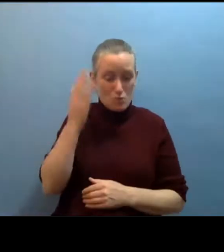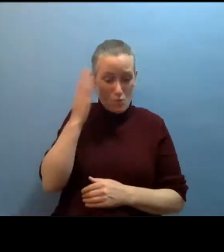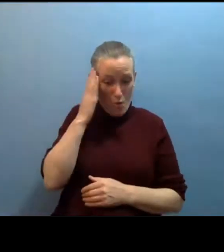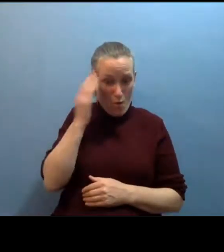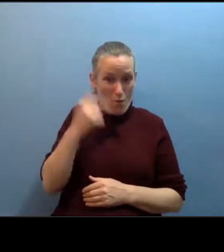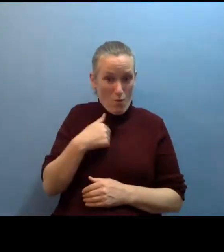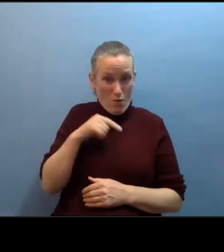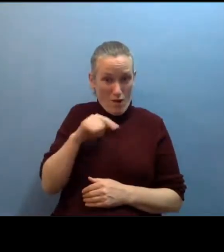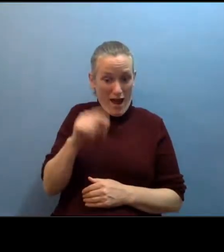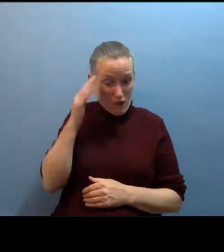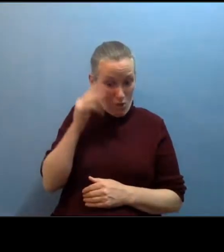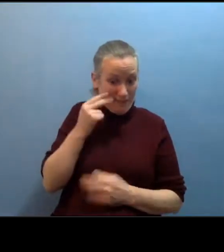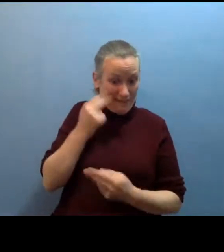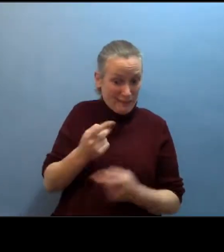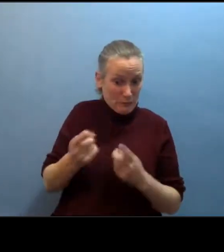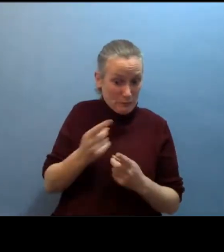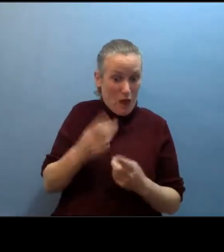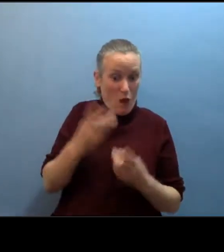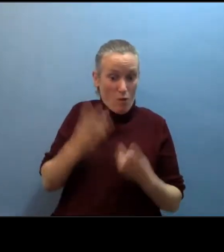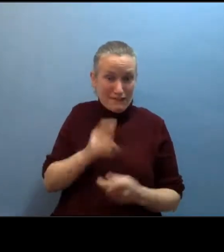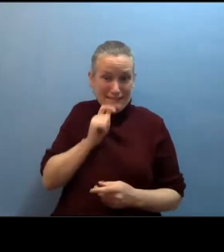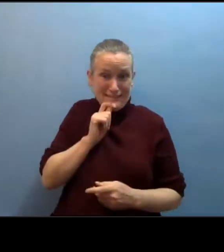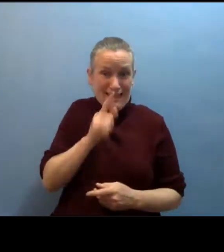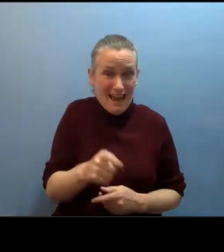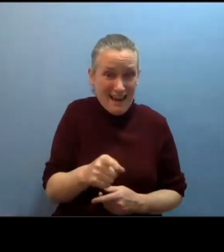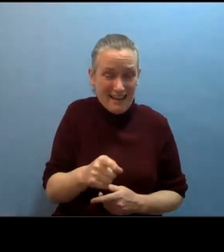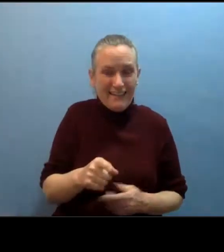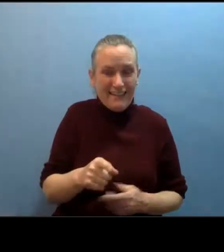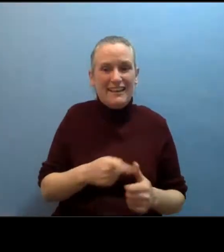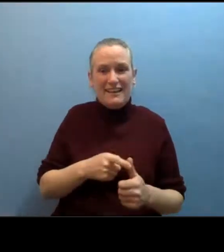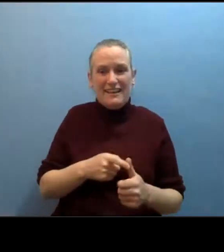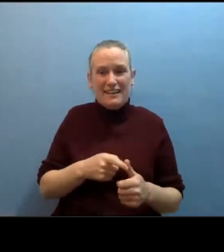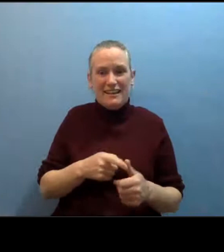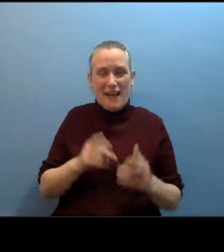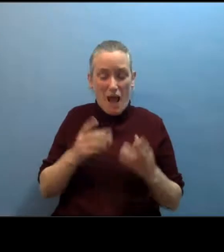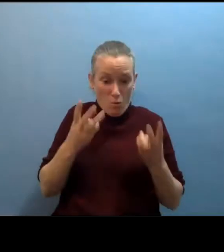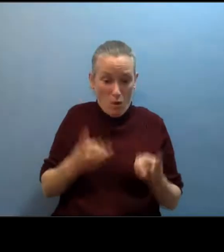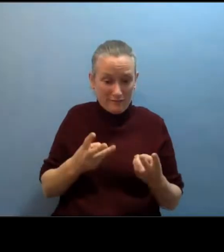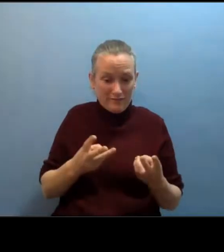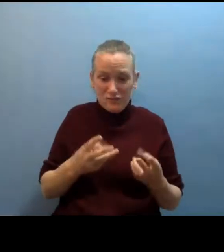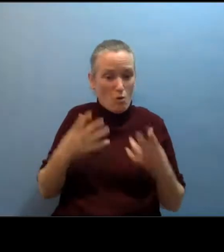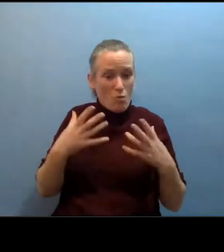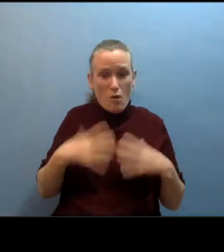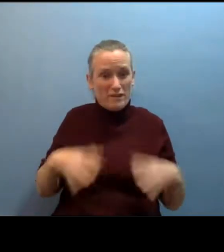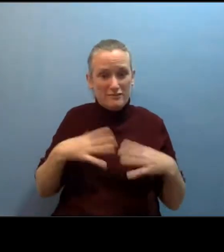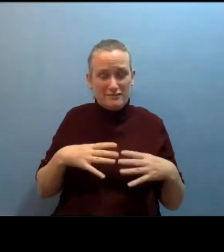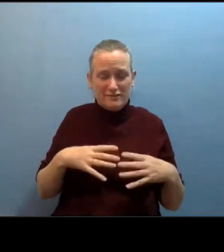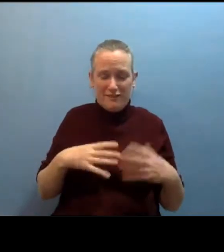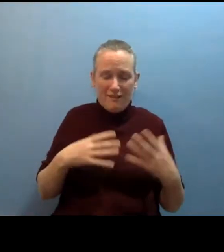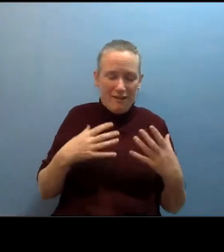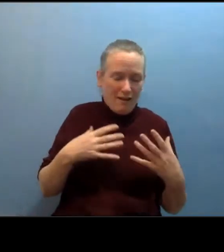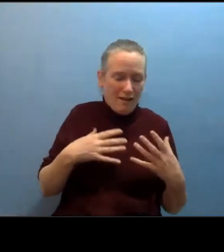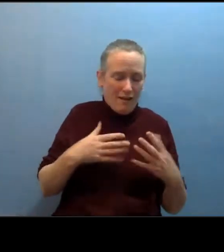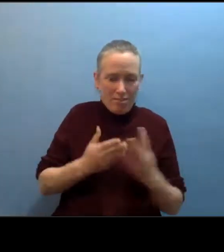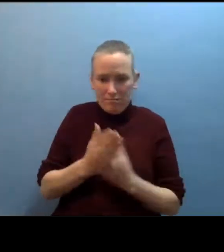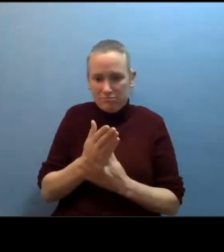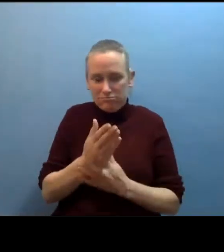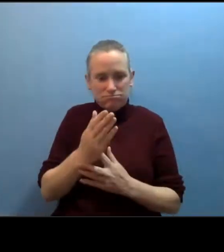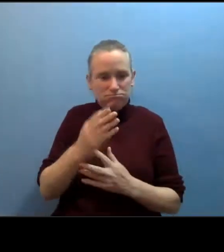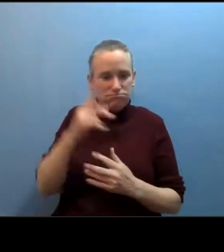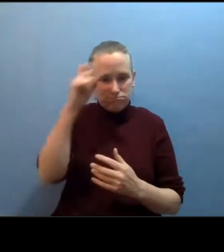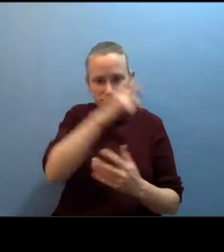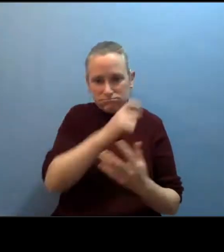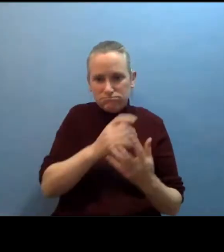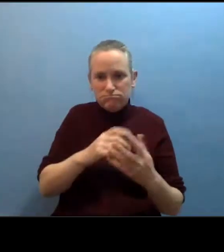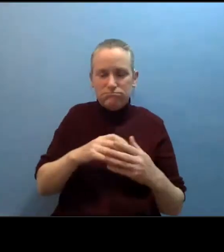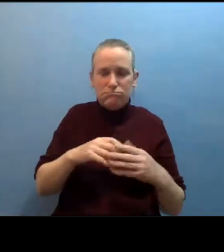need to do, and you want to tell them it, because you want them to avoid the heartache of figuring it out themselves.